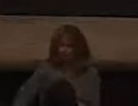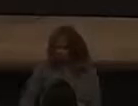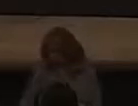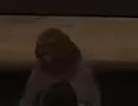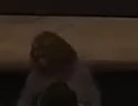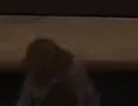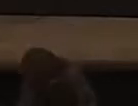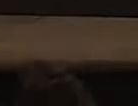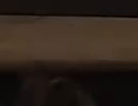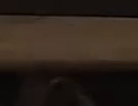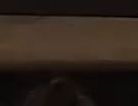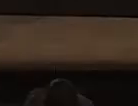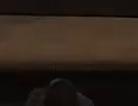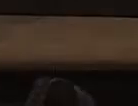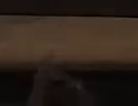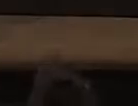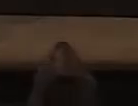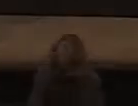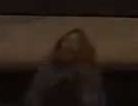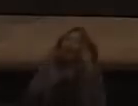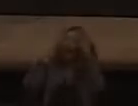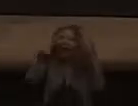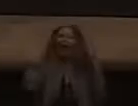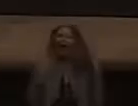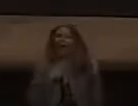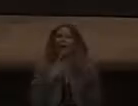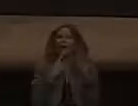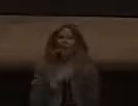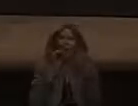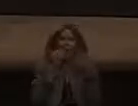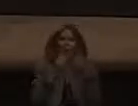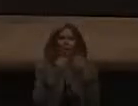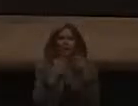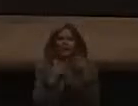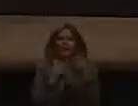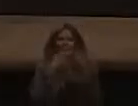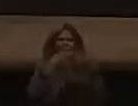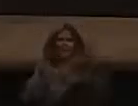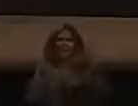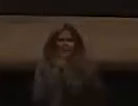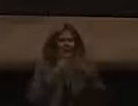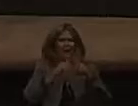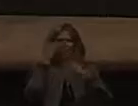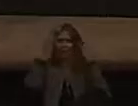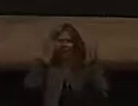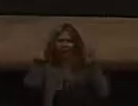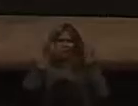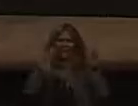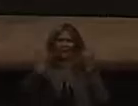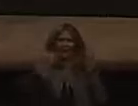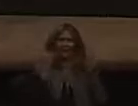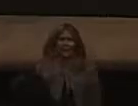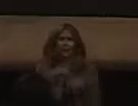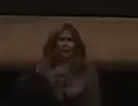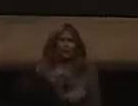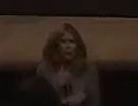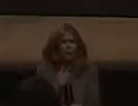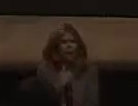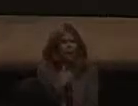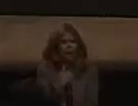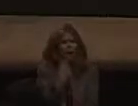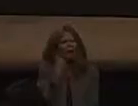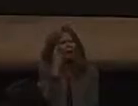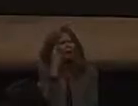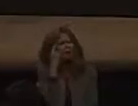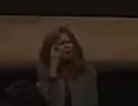accommodation solutions. So I would invite you, if you have further questions of solutions